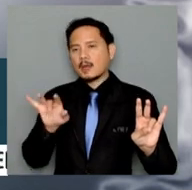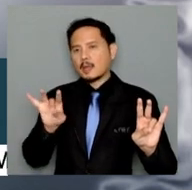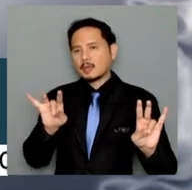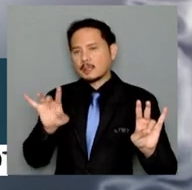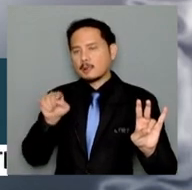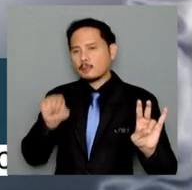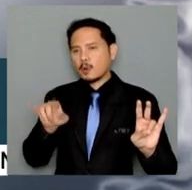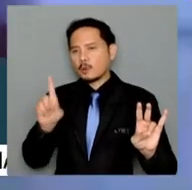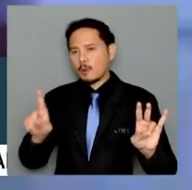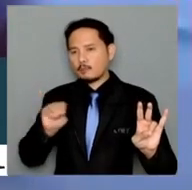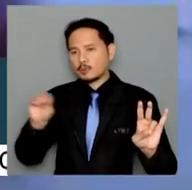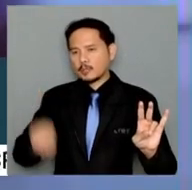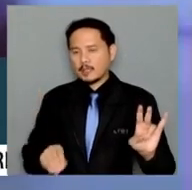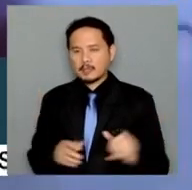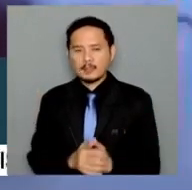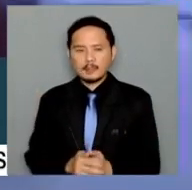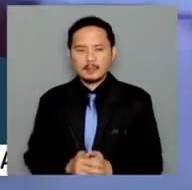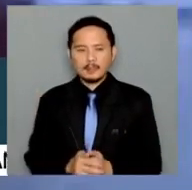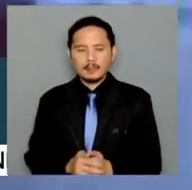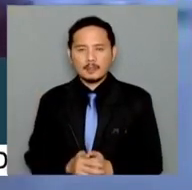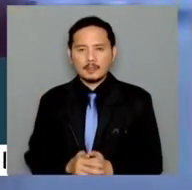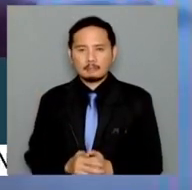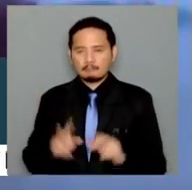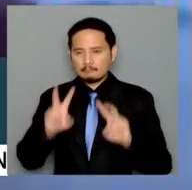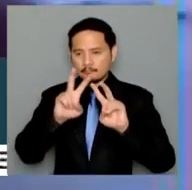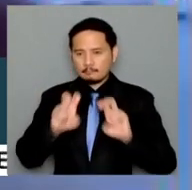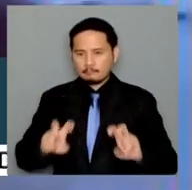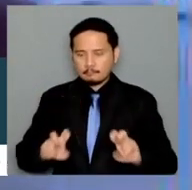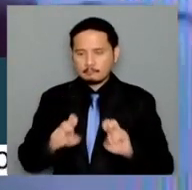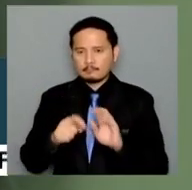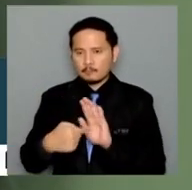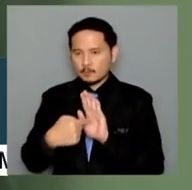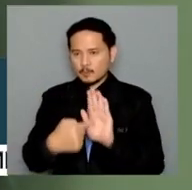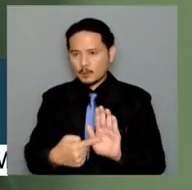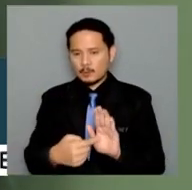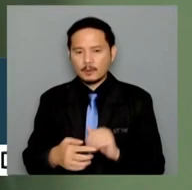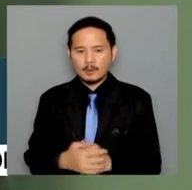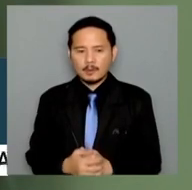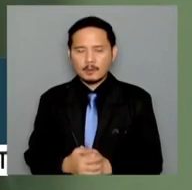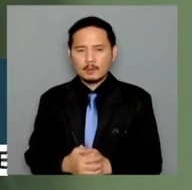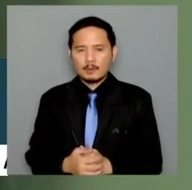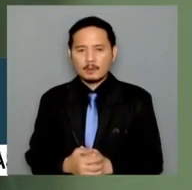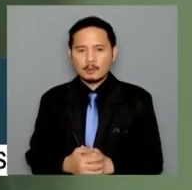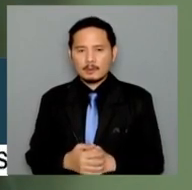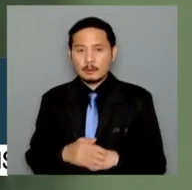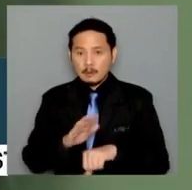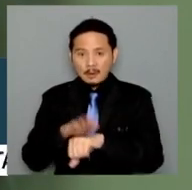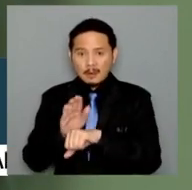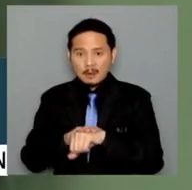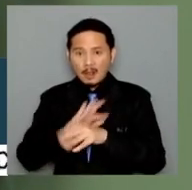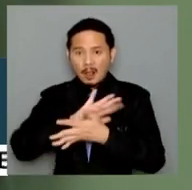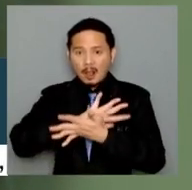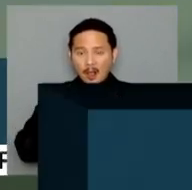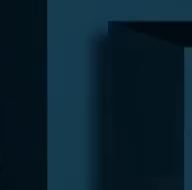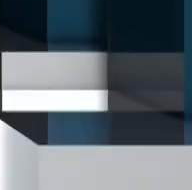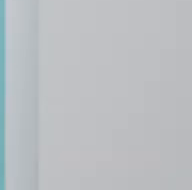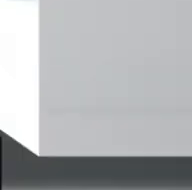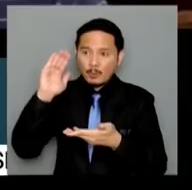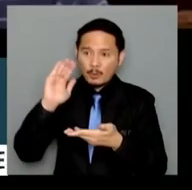18.1%. ABS-CBN News data analytics head, however, warned this doesn't mean the threat of the virus has waned.